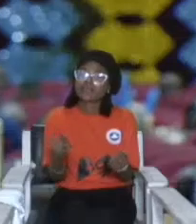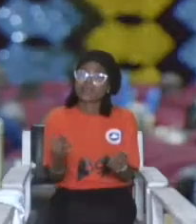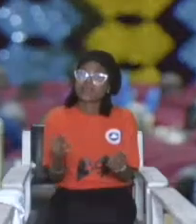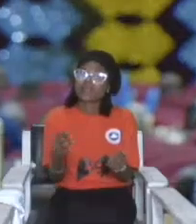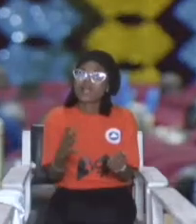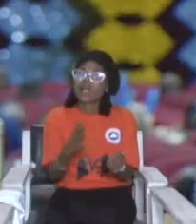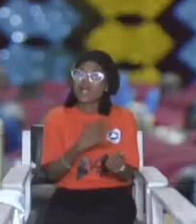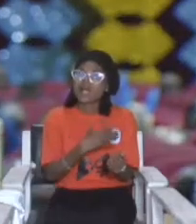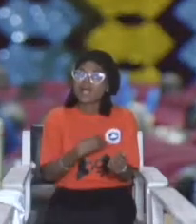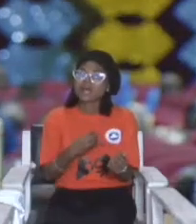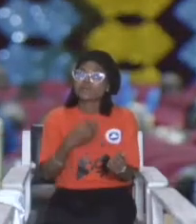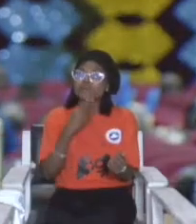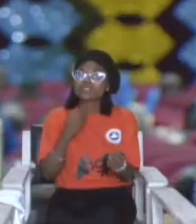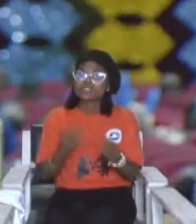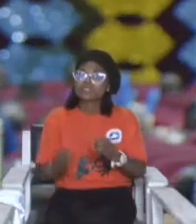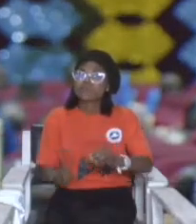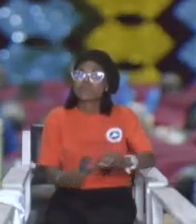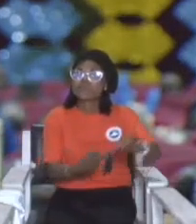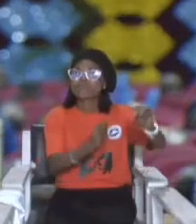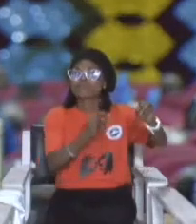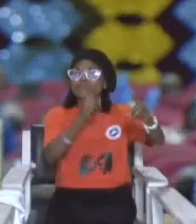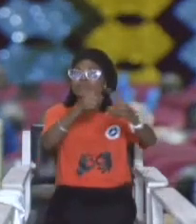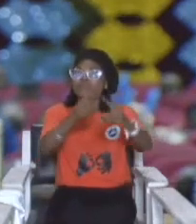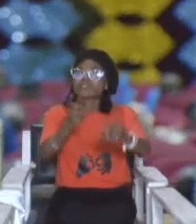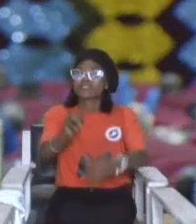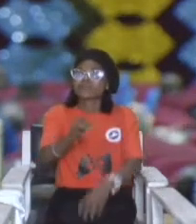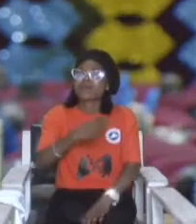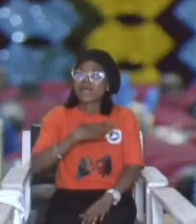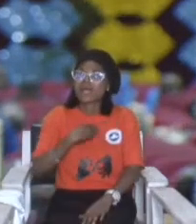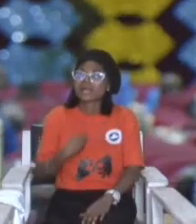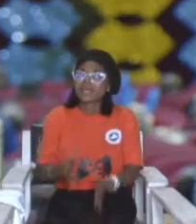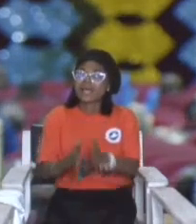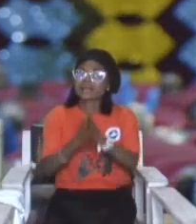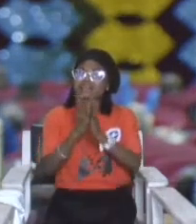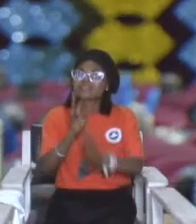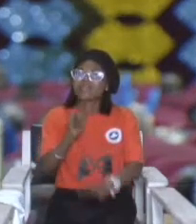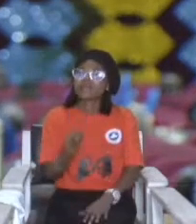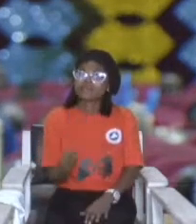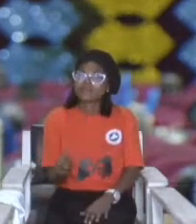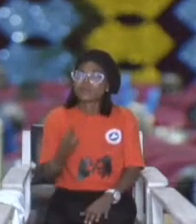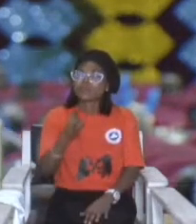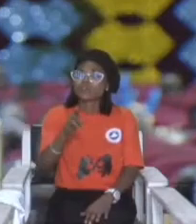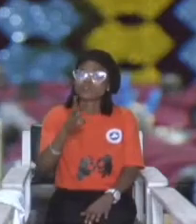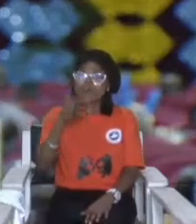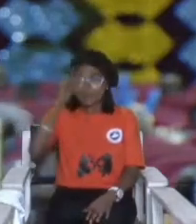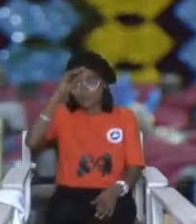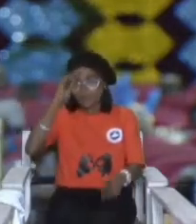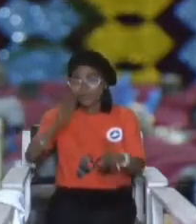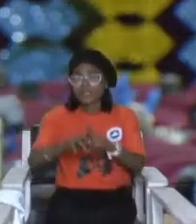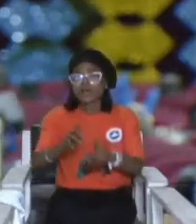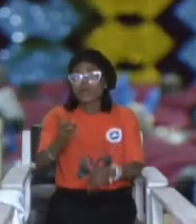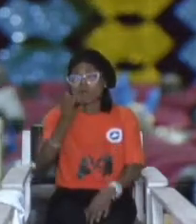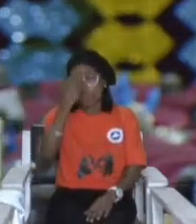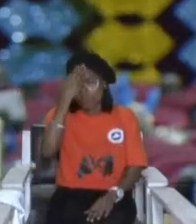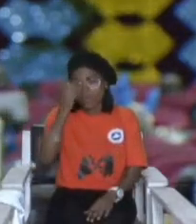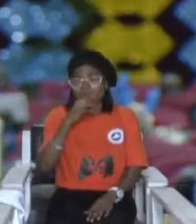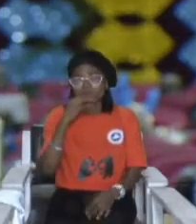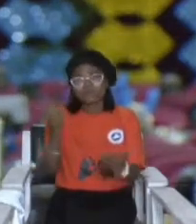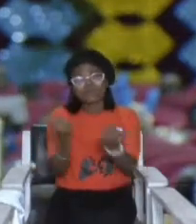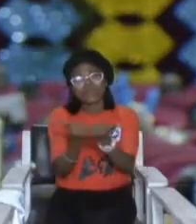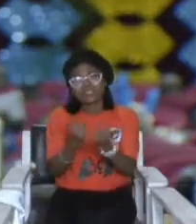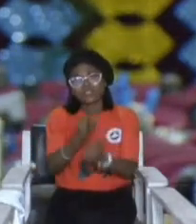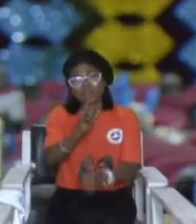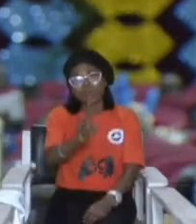towards them and asked them, "You are brothers. Why are you fighting one another?" And